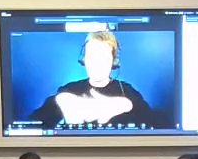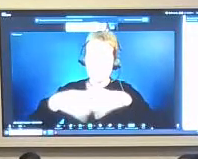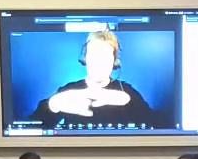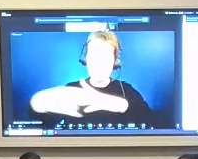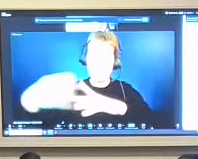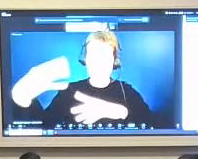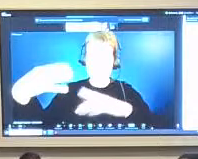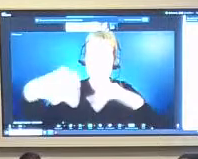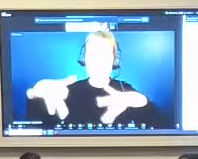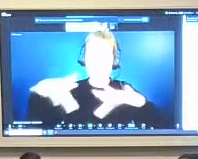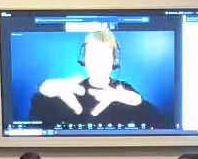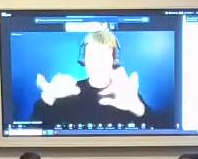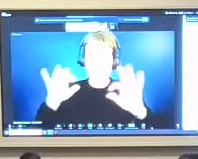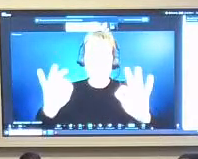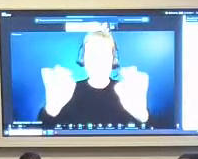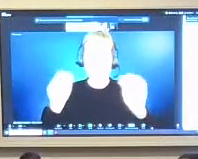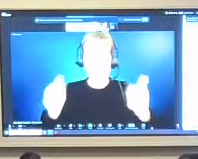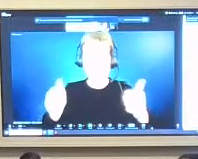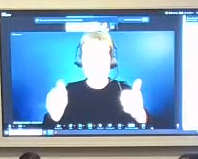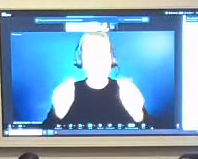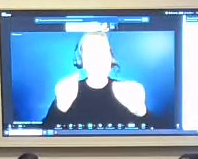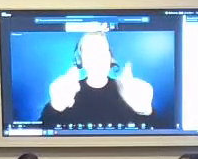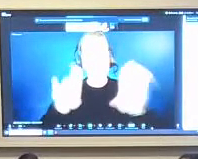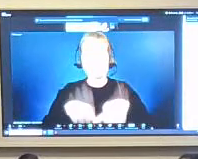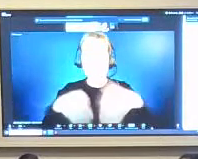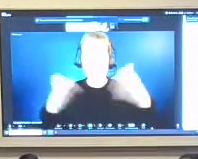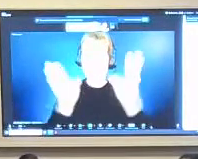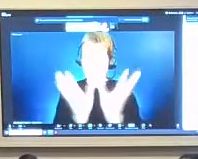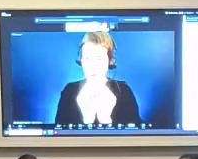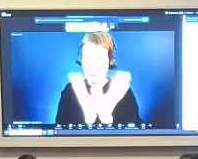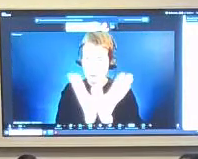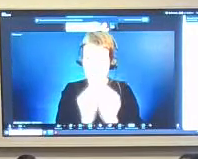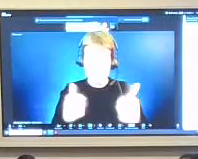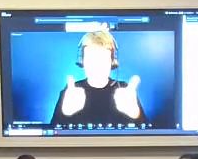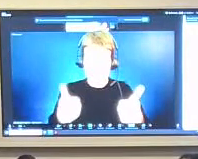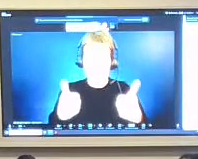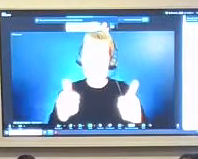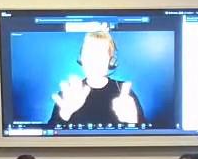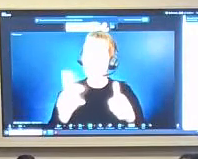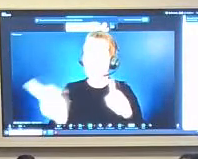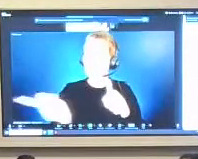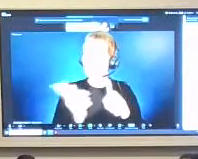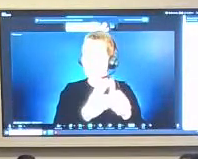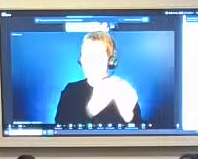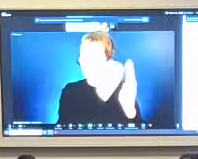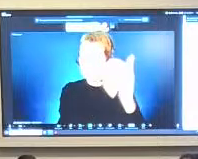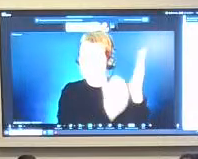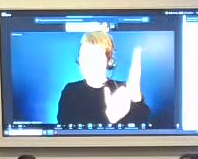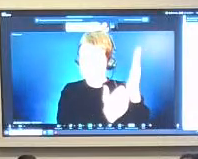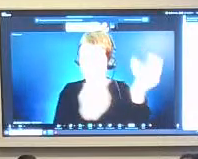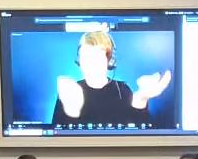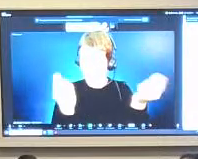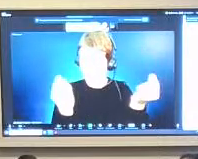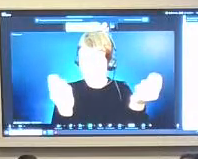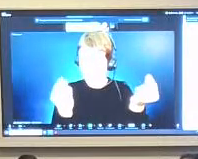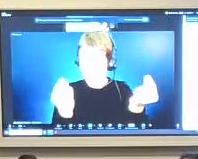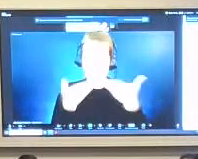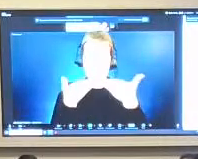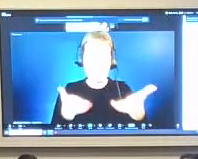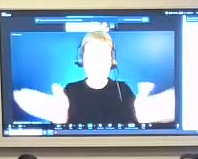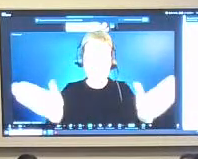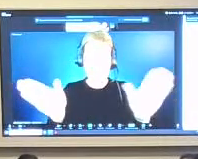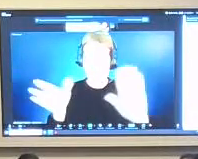order. Our first agenda item is public comments.